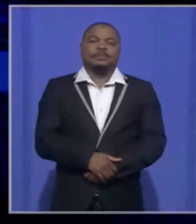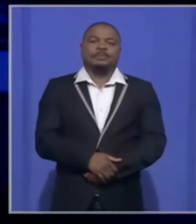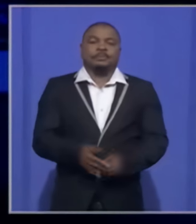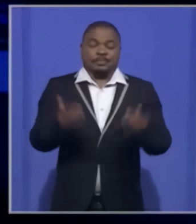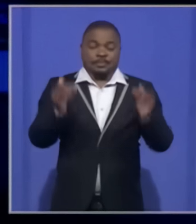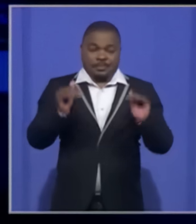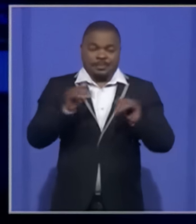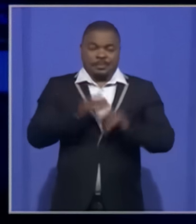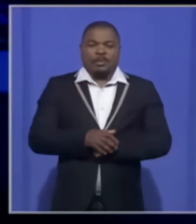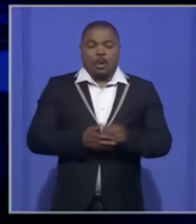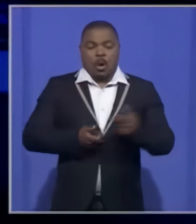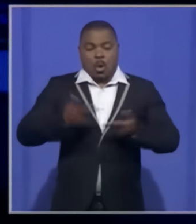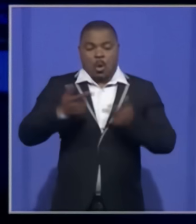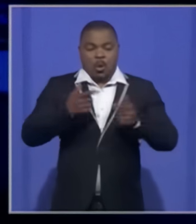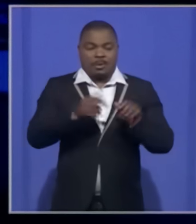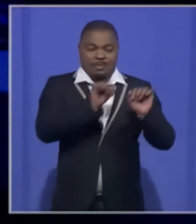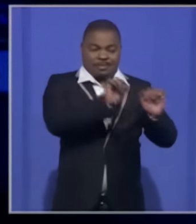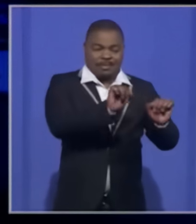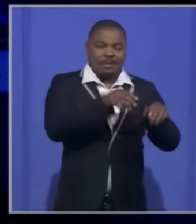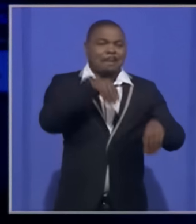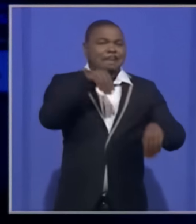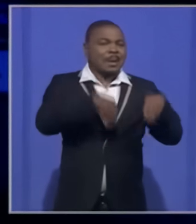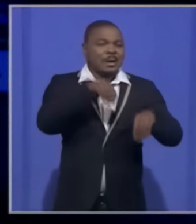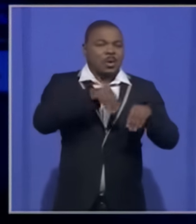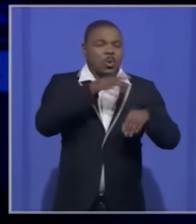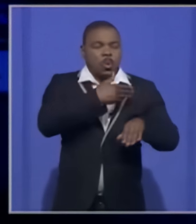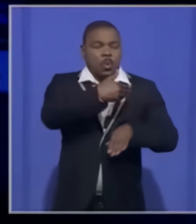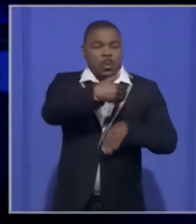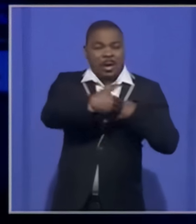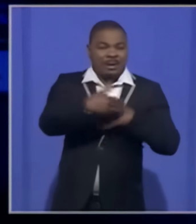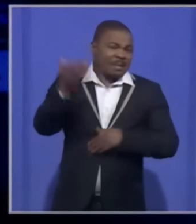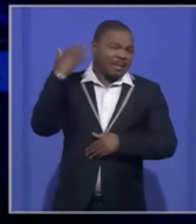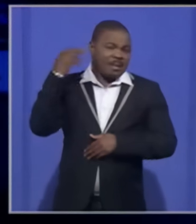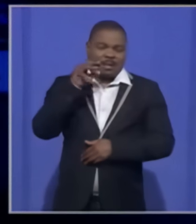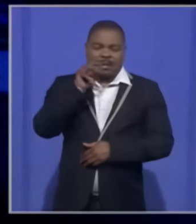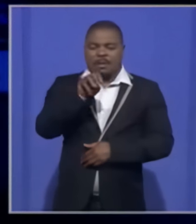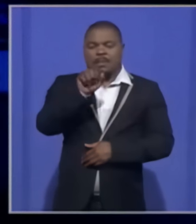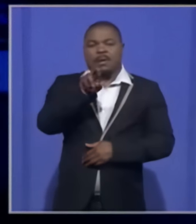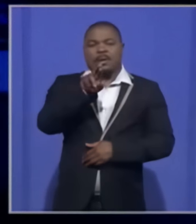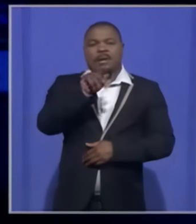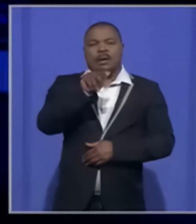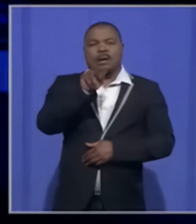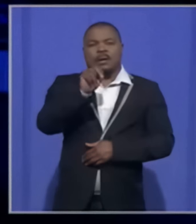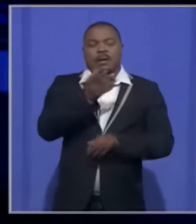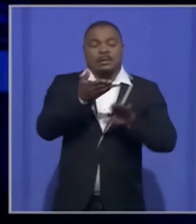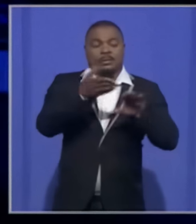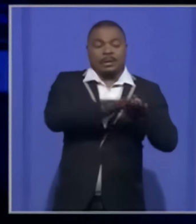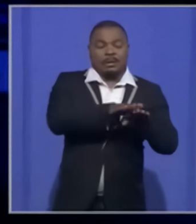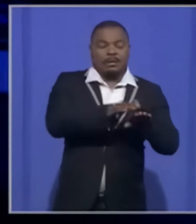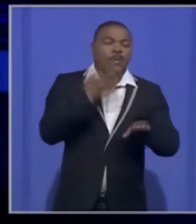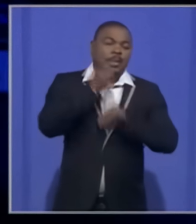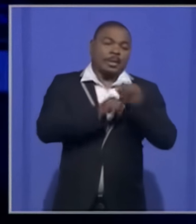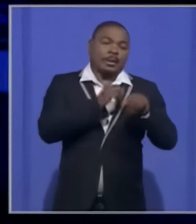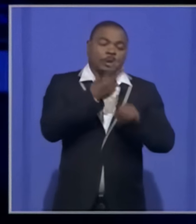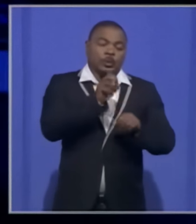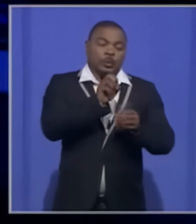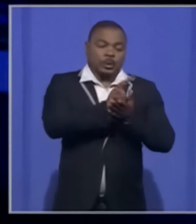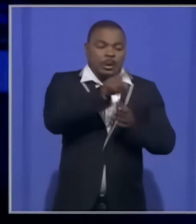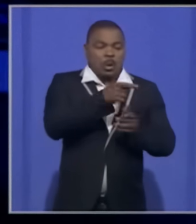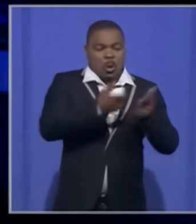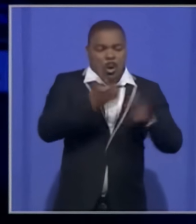Kaole le leqwetha le emetseng basebetsi ba morafong ba tswileng dikotsi nakong ya dipolao tsa marikana ka selemo sa 2012 le re hubile le kgatelopele